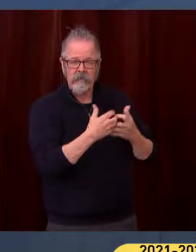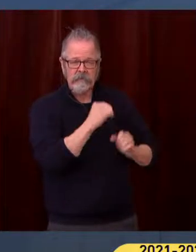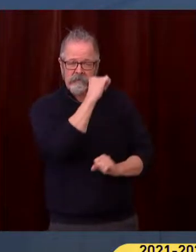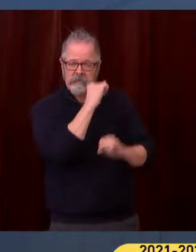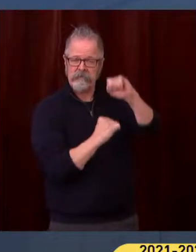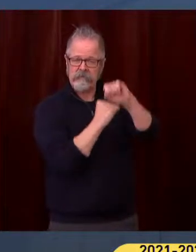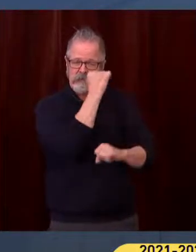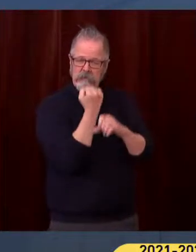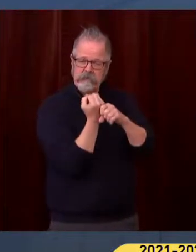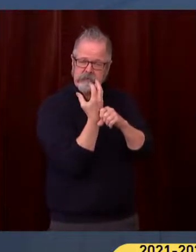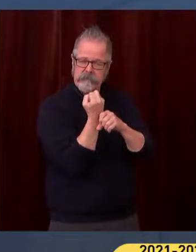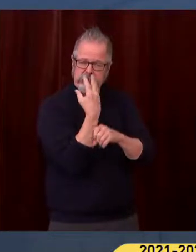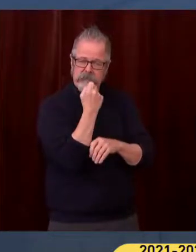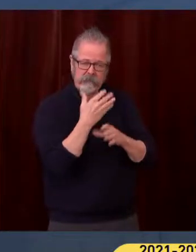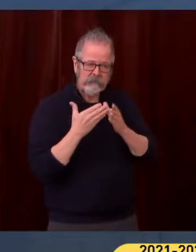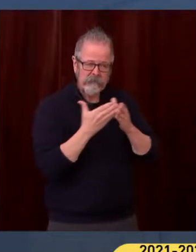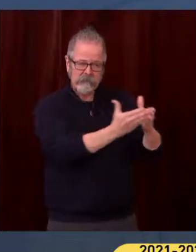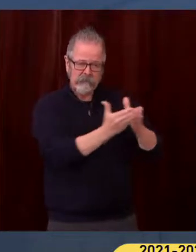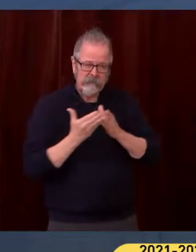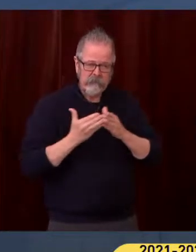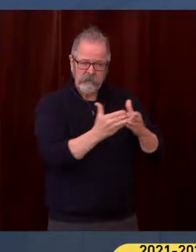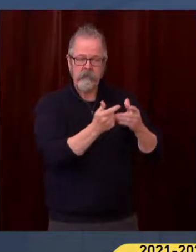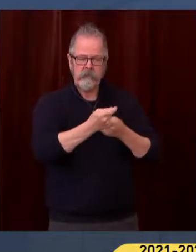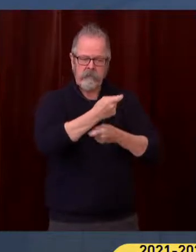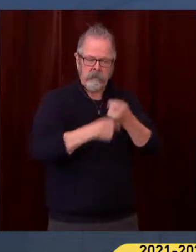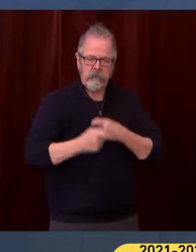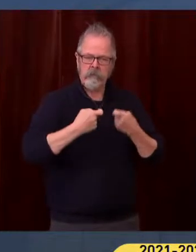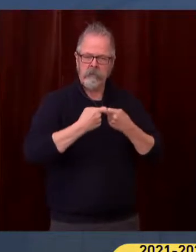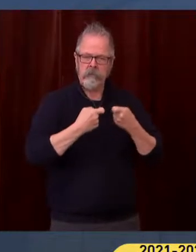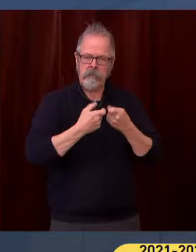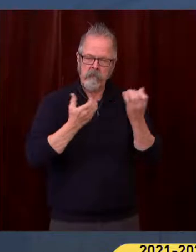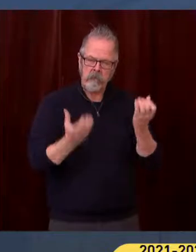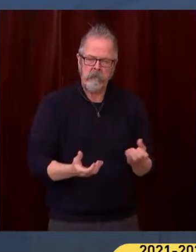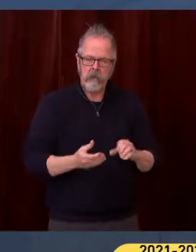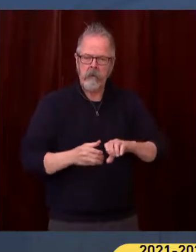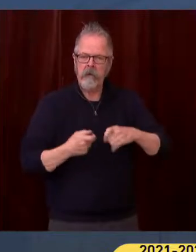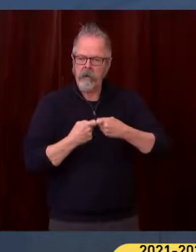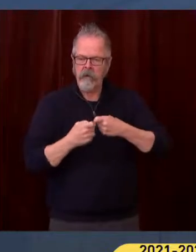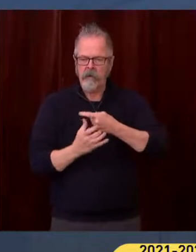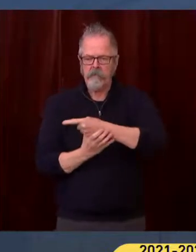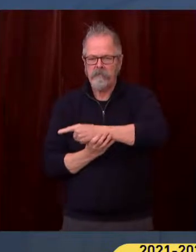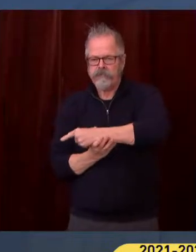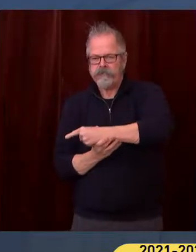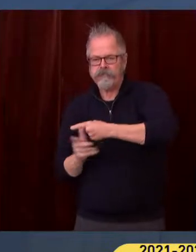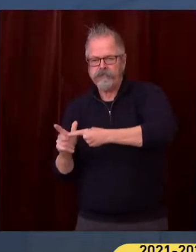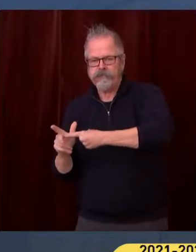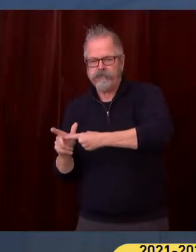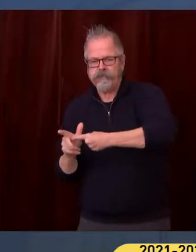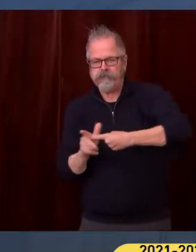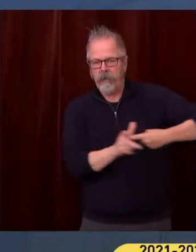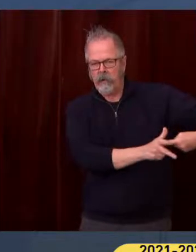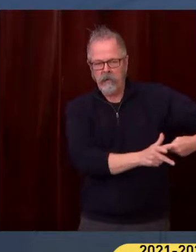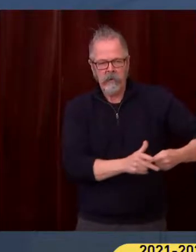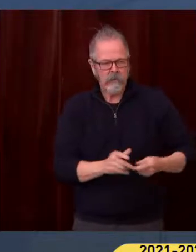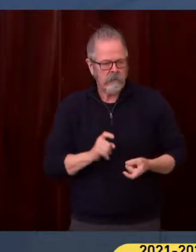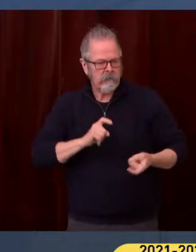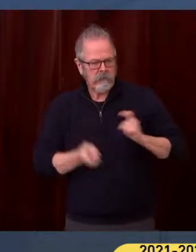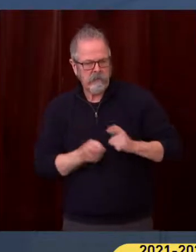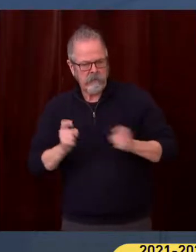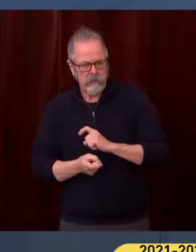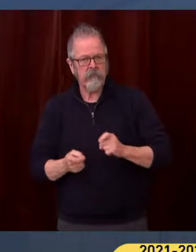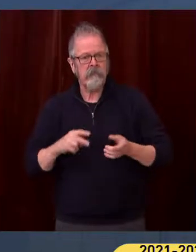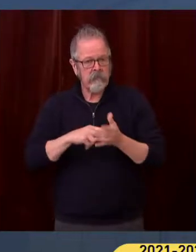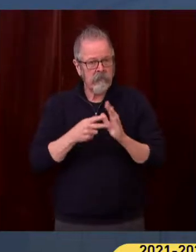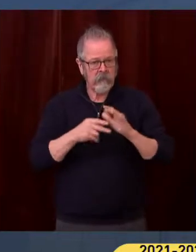on ferry operating costs, obviously principally in fuel, while virtually eliminating their noise and vibration of Puget